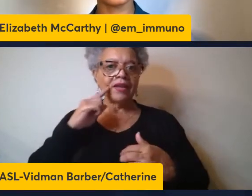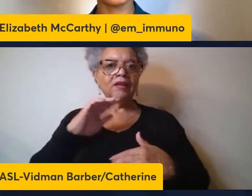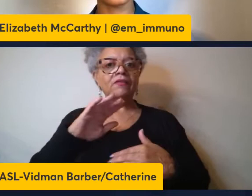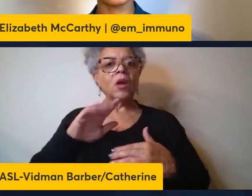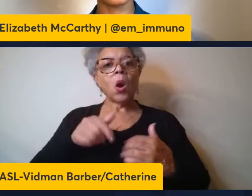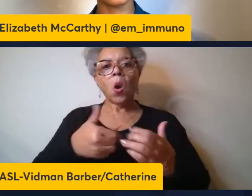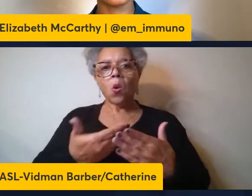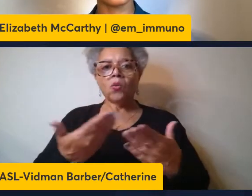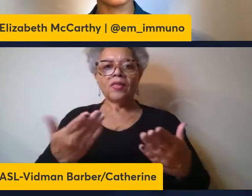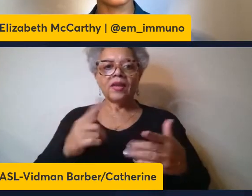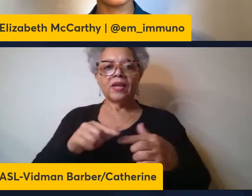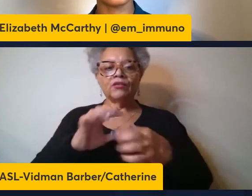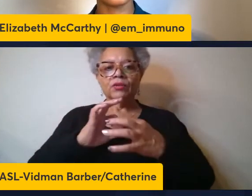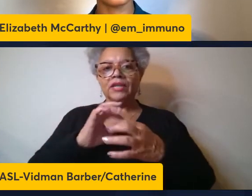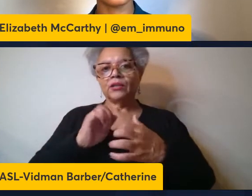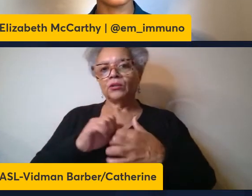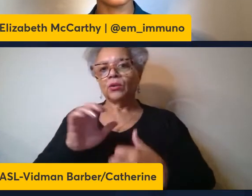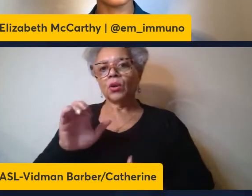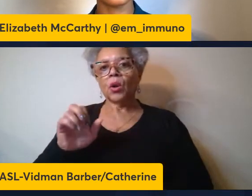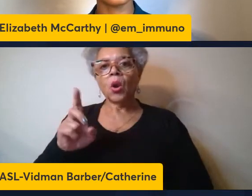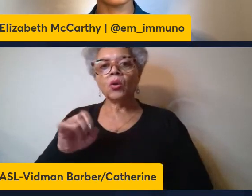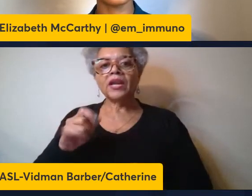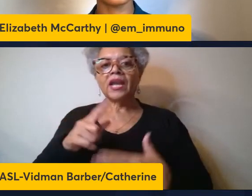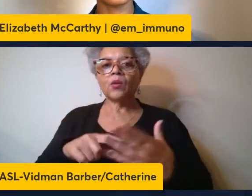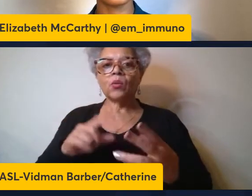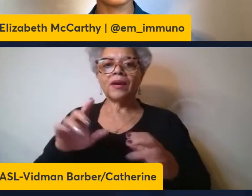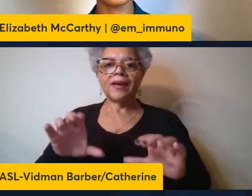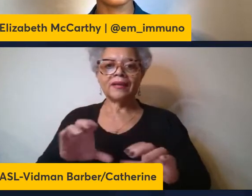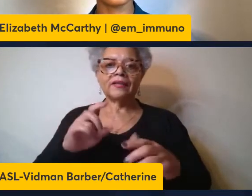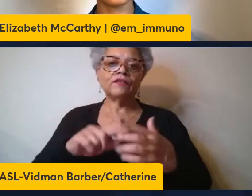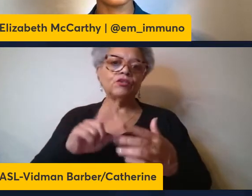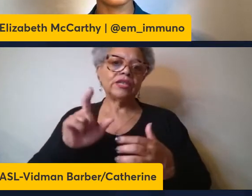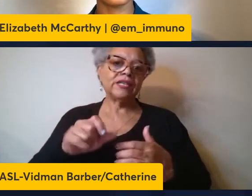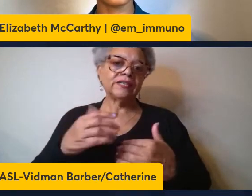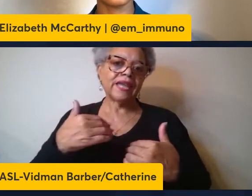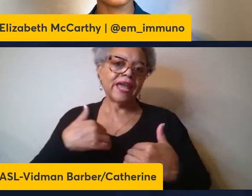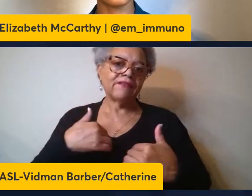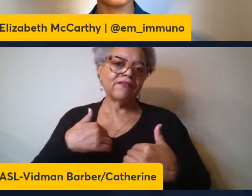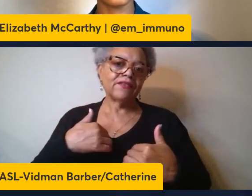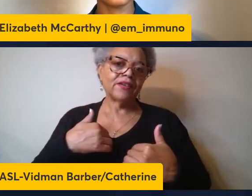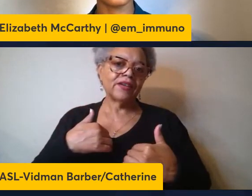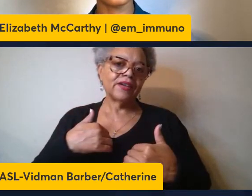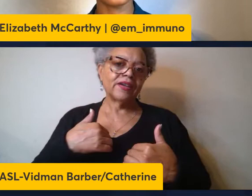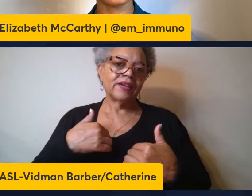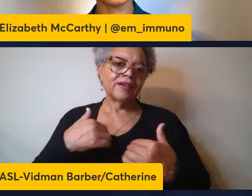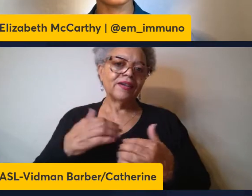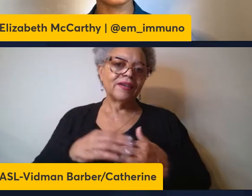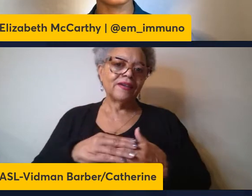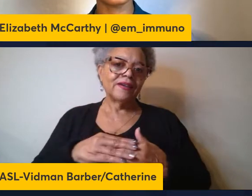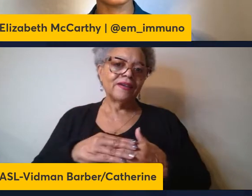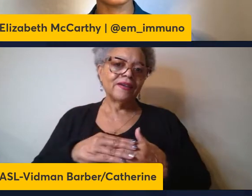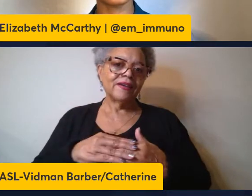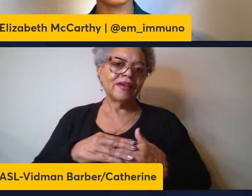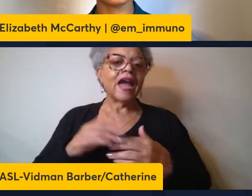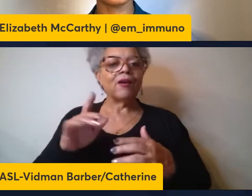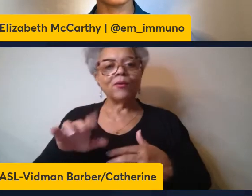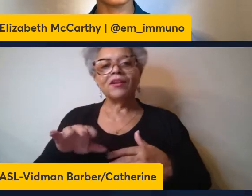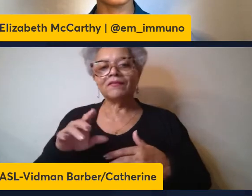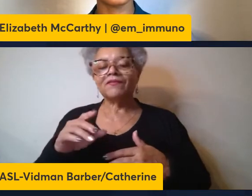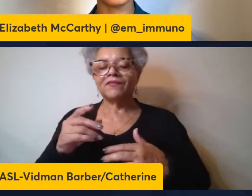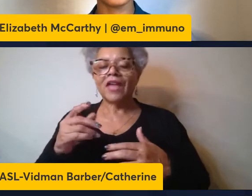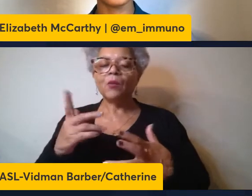coder and what attributes you need to have, I would argue for a few other ways to go about